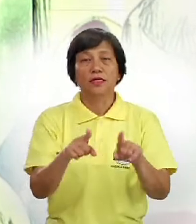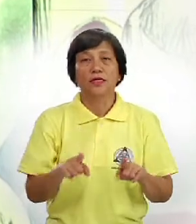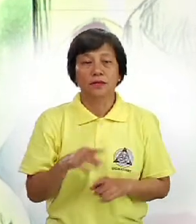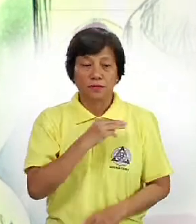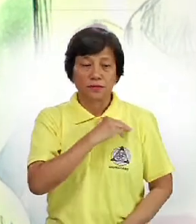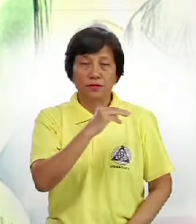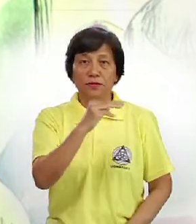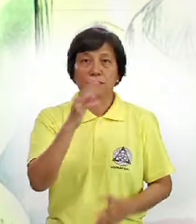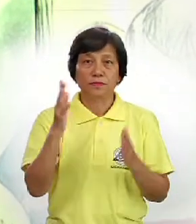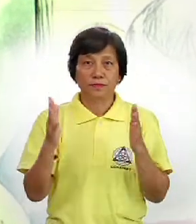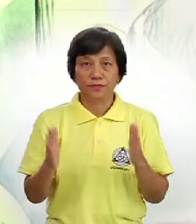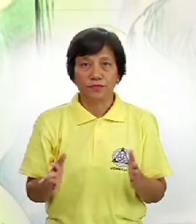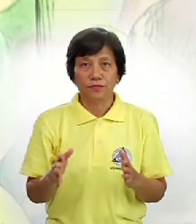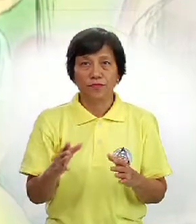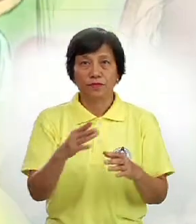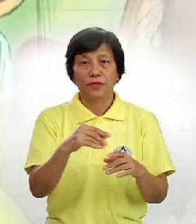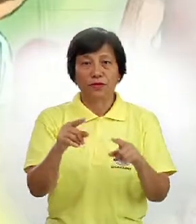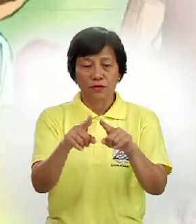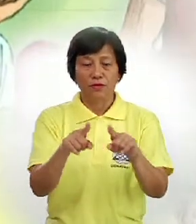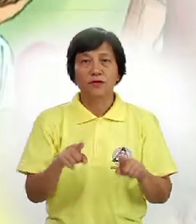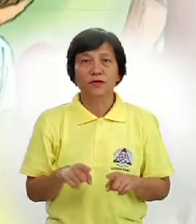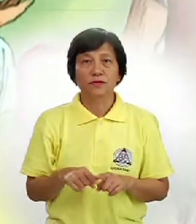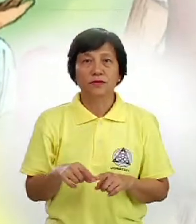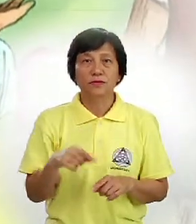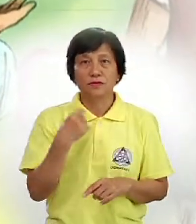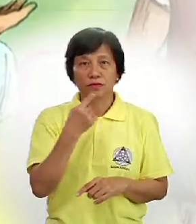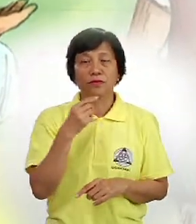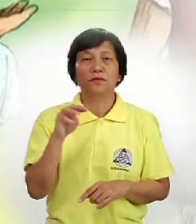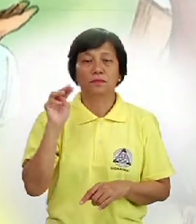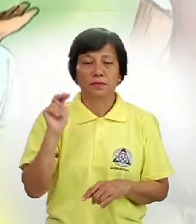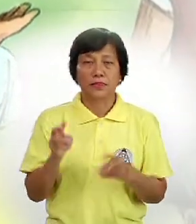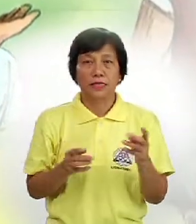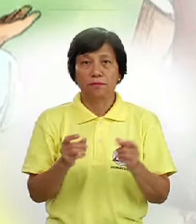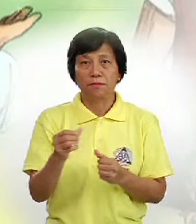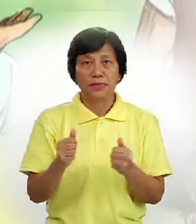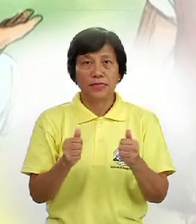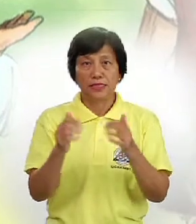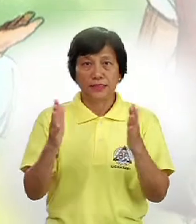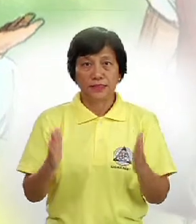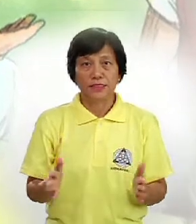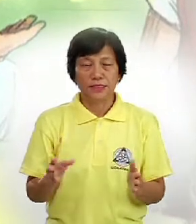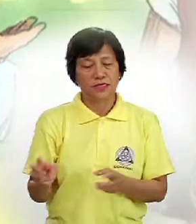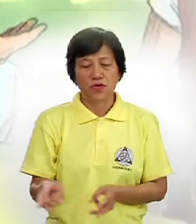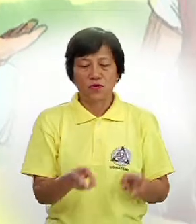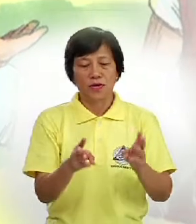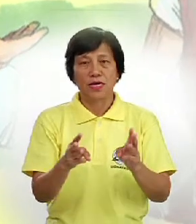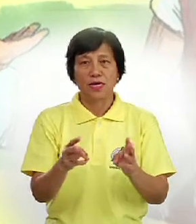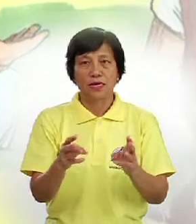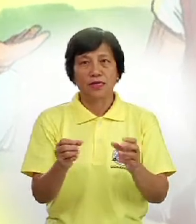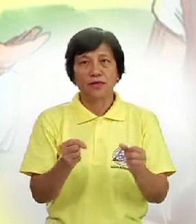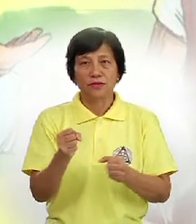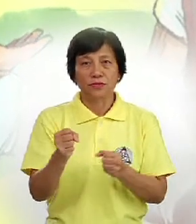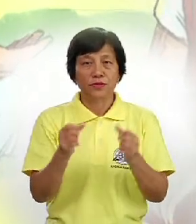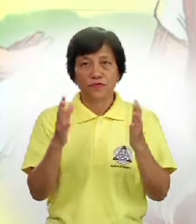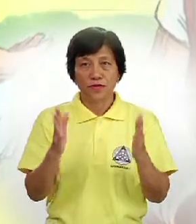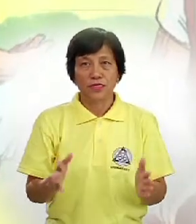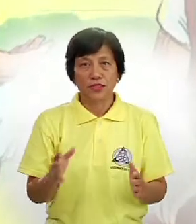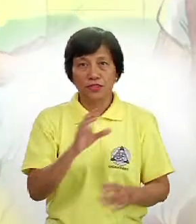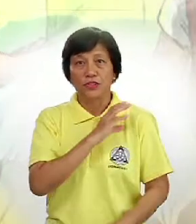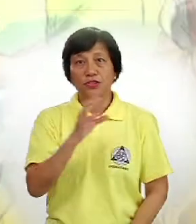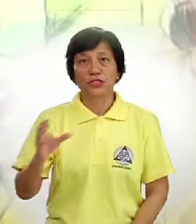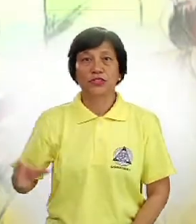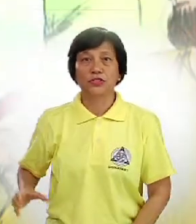and also who must administer, in a way, supervise the Christian